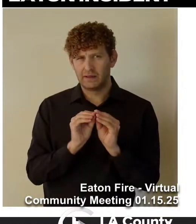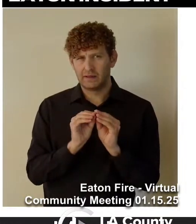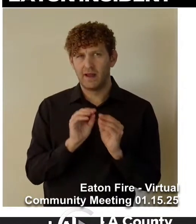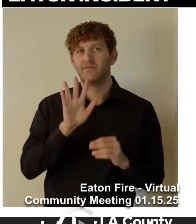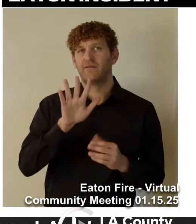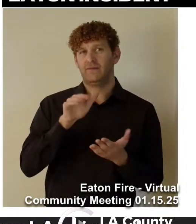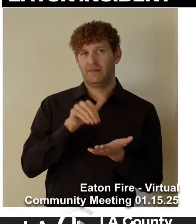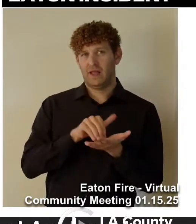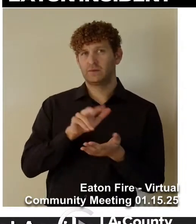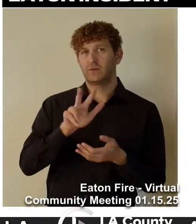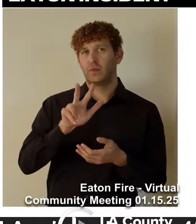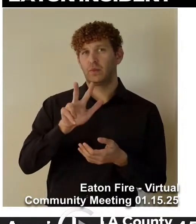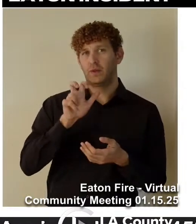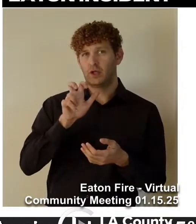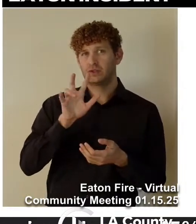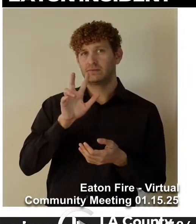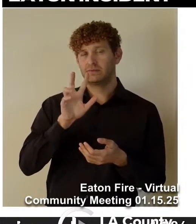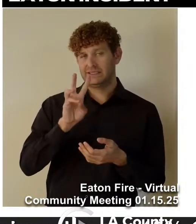5,356 are destroyed.